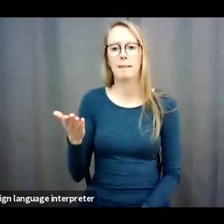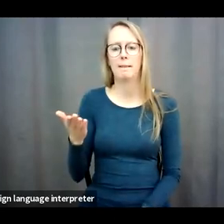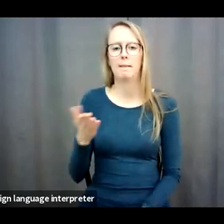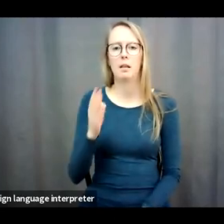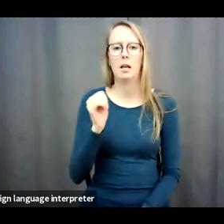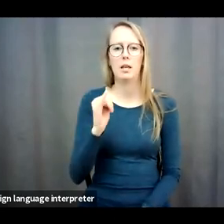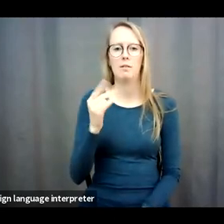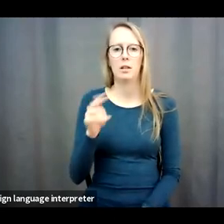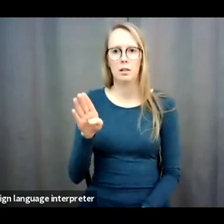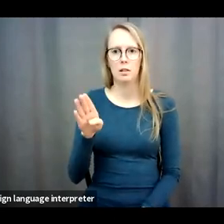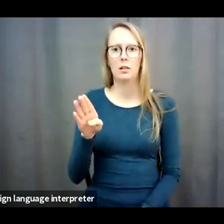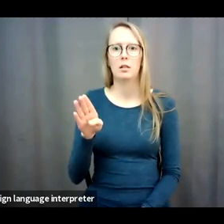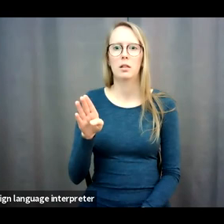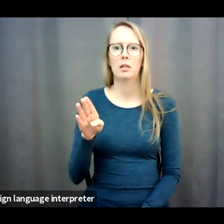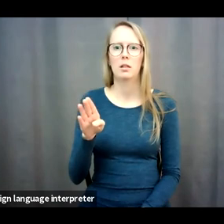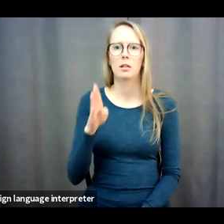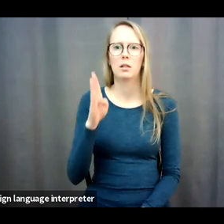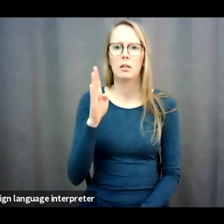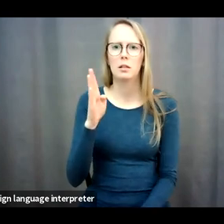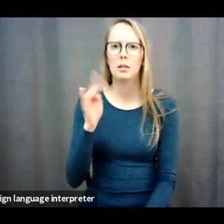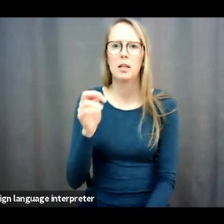Ivan Dengras.